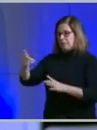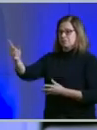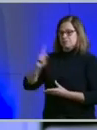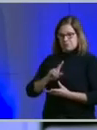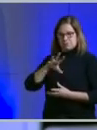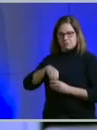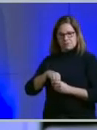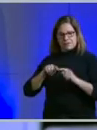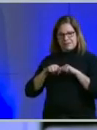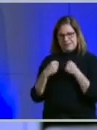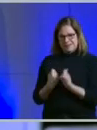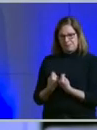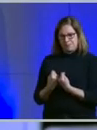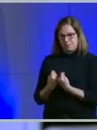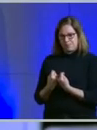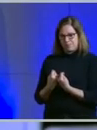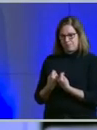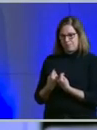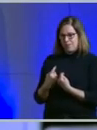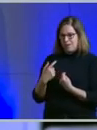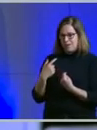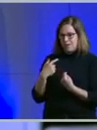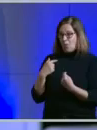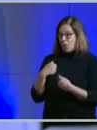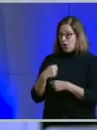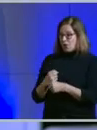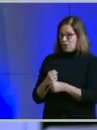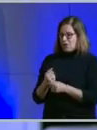administration to create that office. We've partnered with them